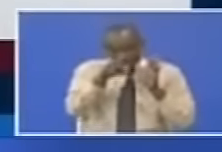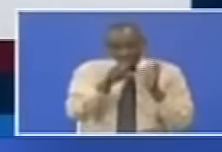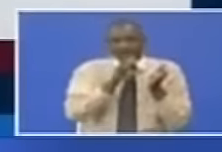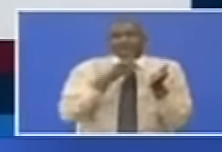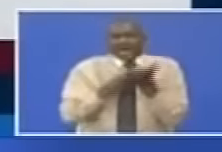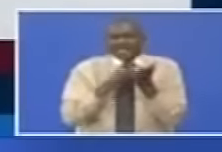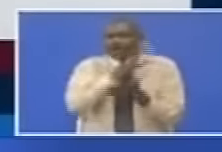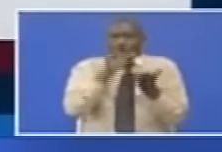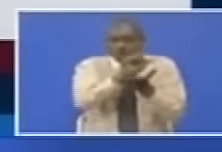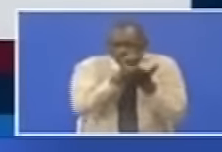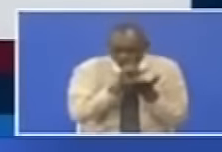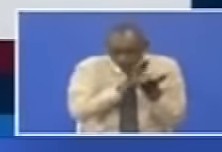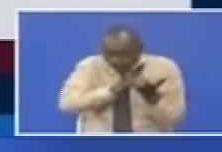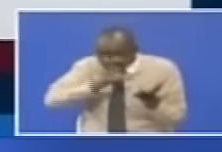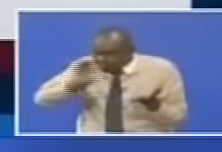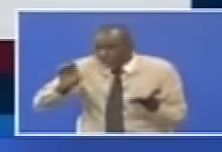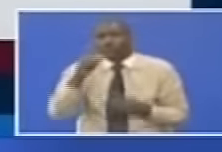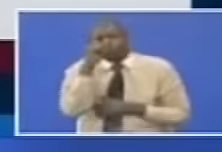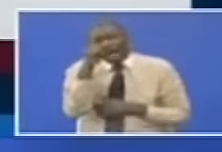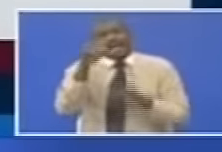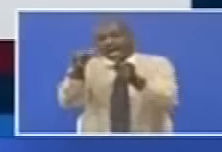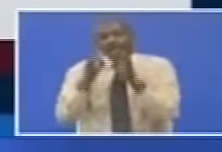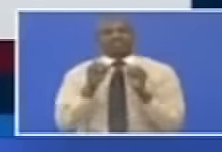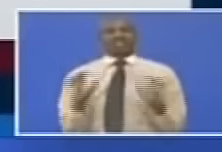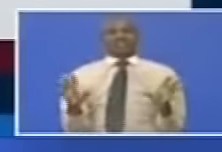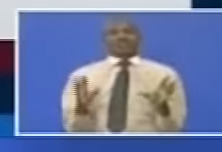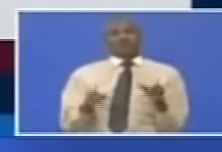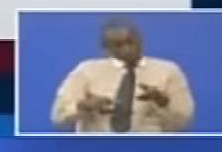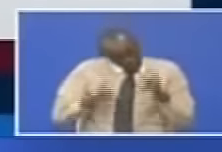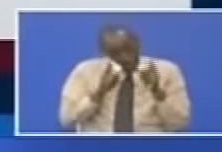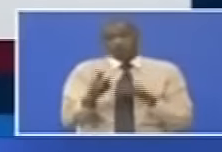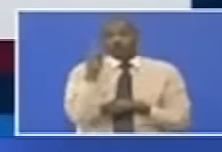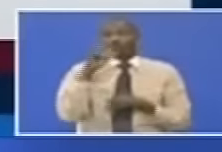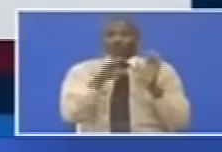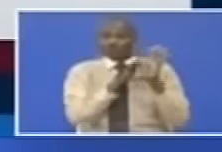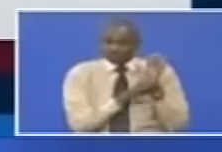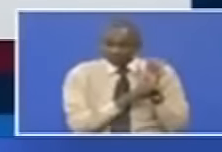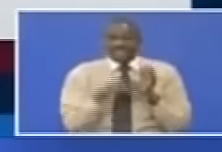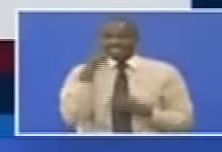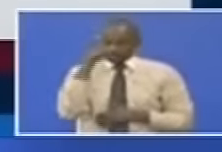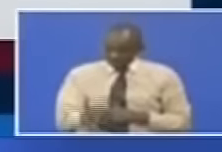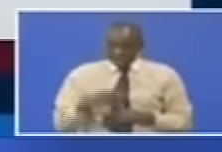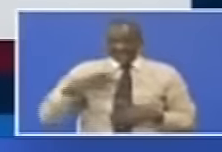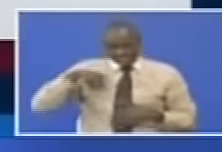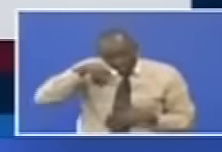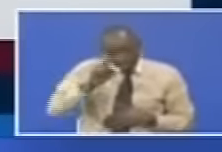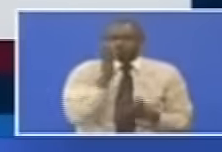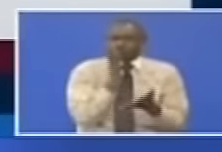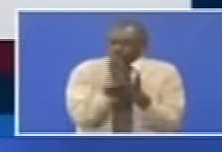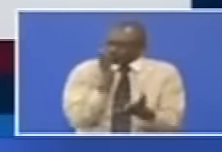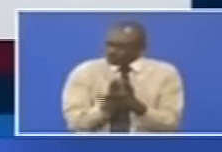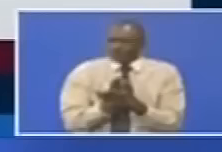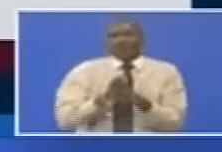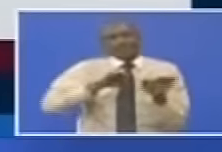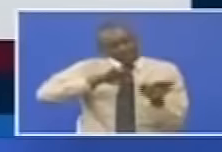deposit Eurobond proceeds in full to the consolidated fund. Raila also accuses treasury officials of deliberately misleading the National